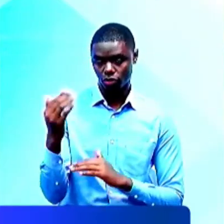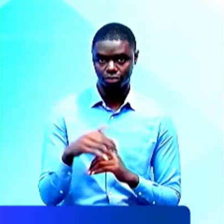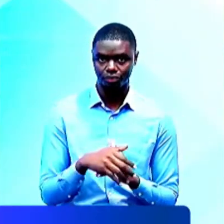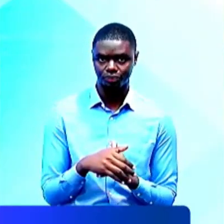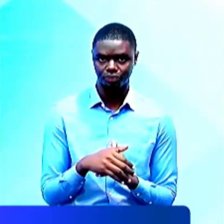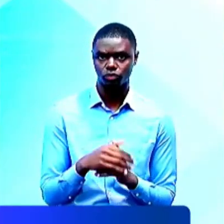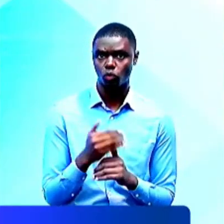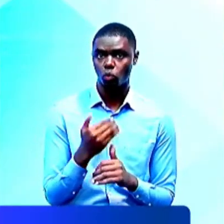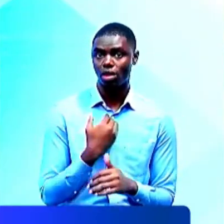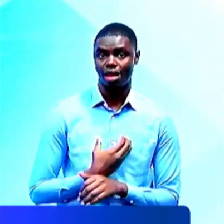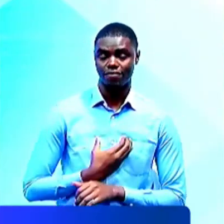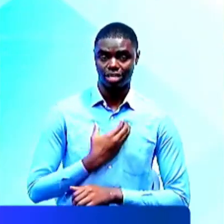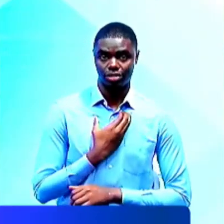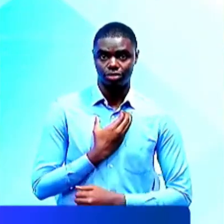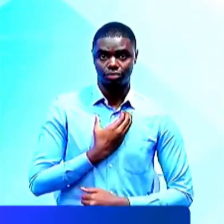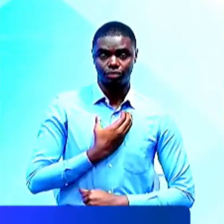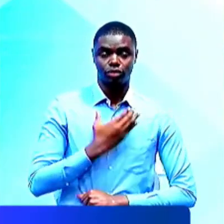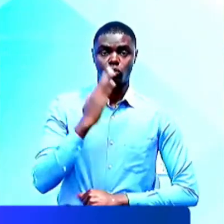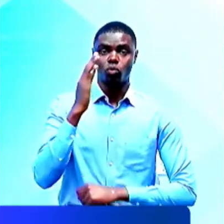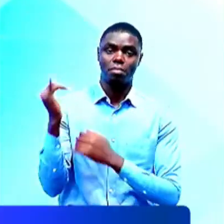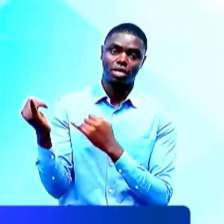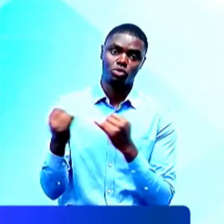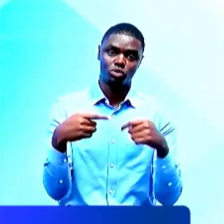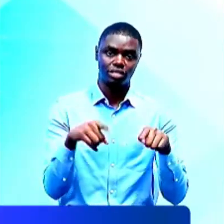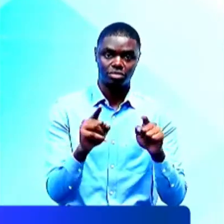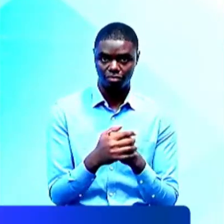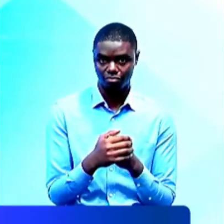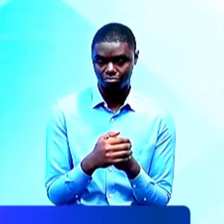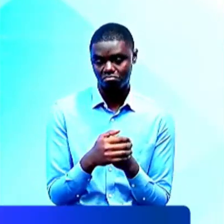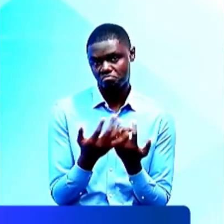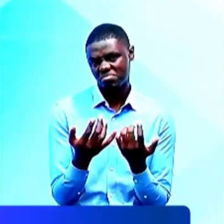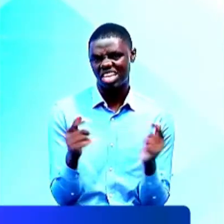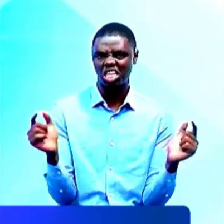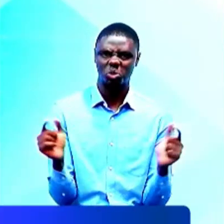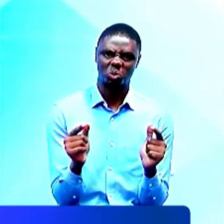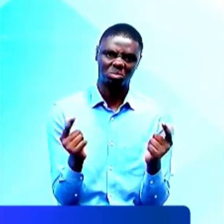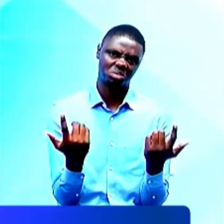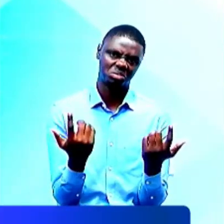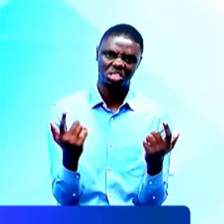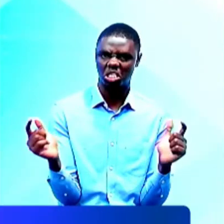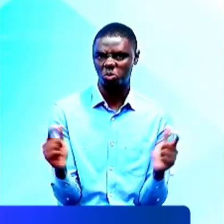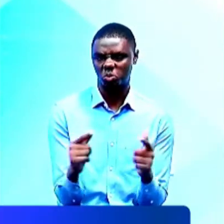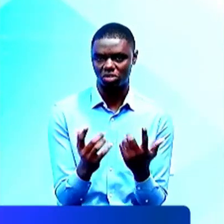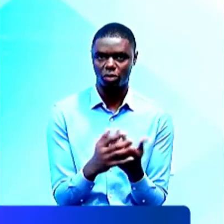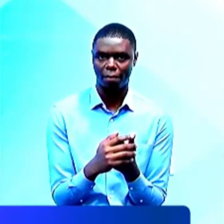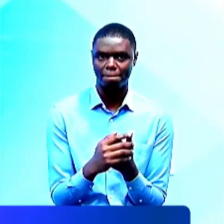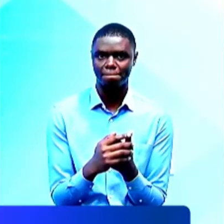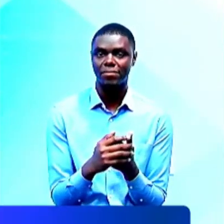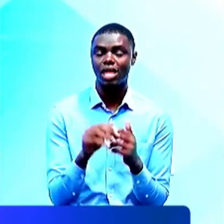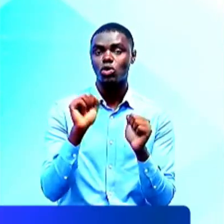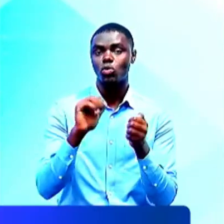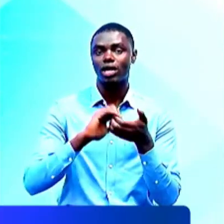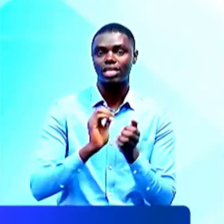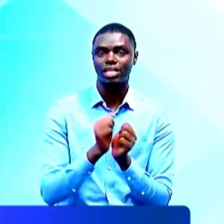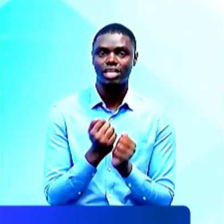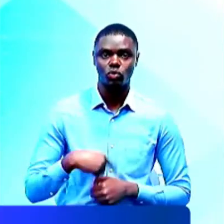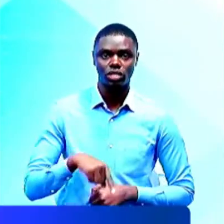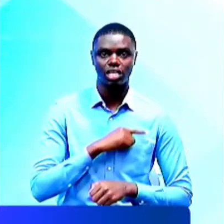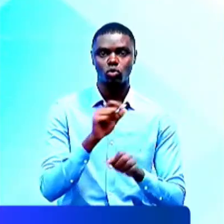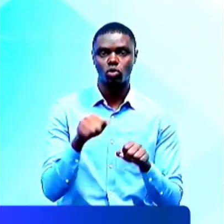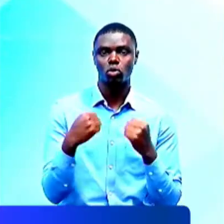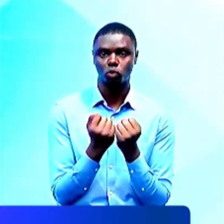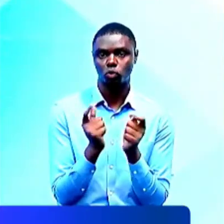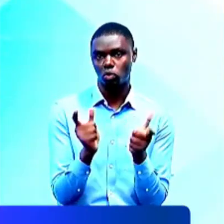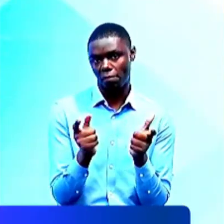we have a guest, and he's going to be introducing himself in just a short while. And you can engage with us on our social media